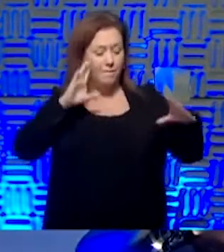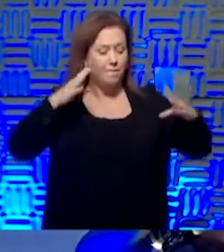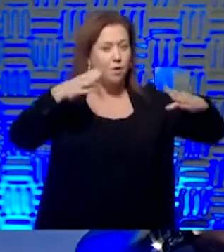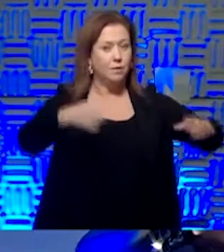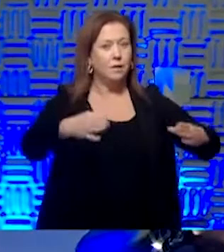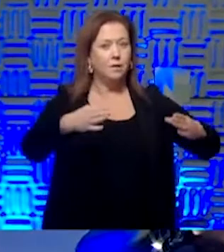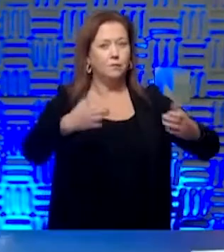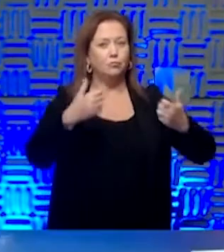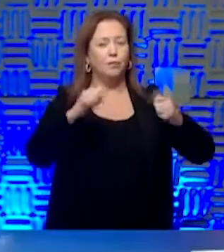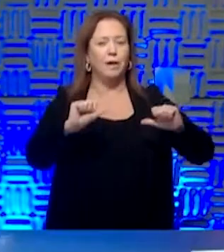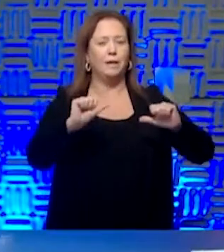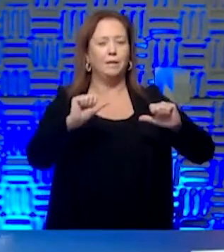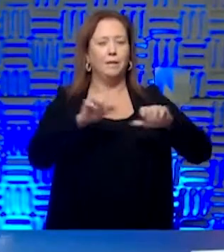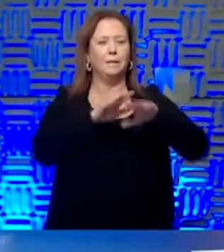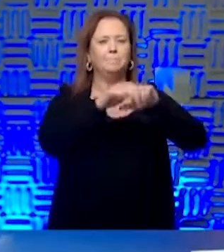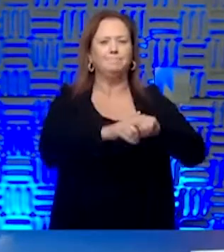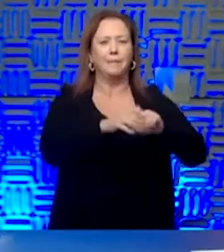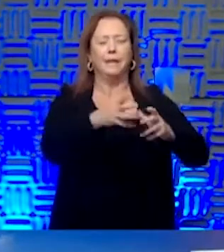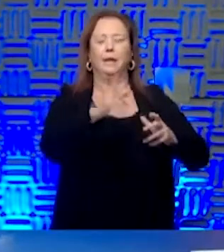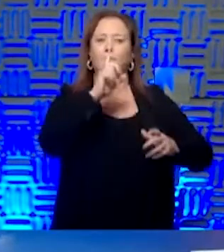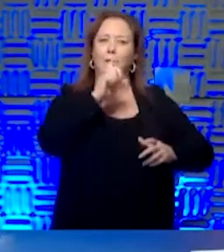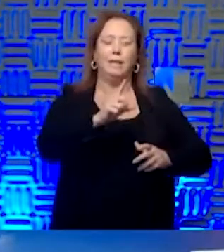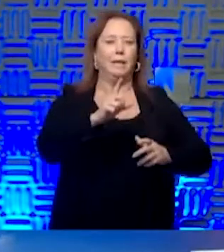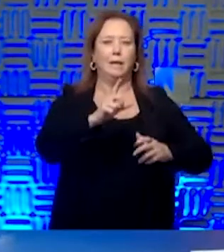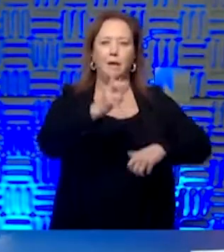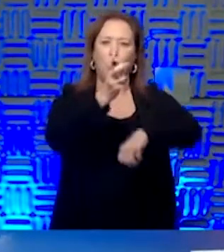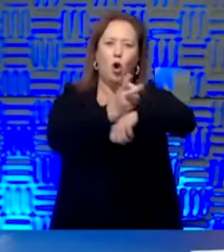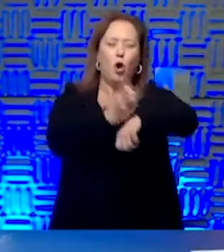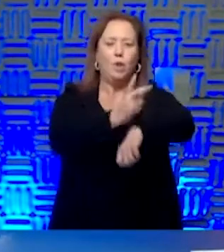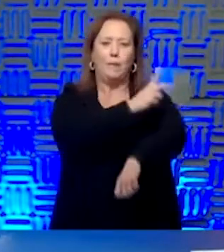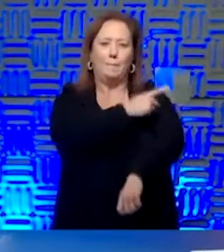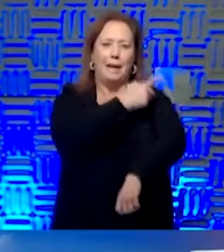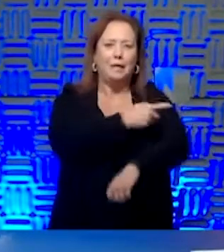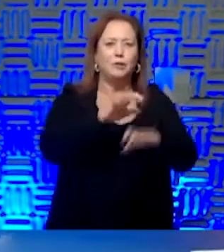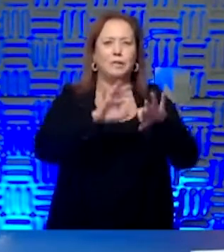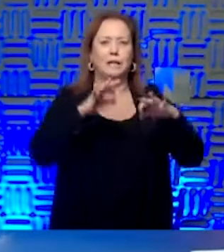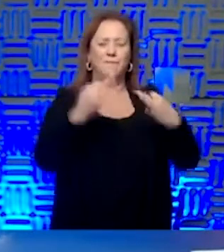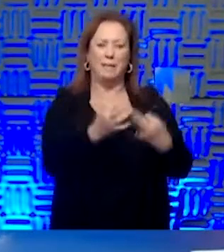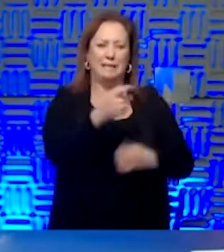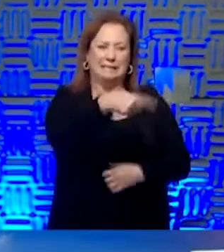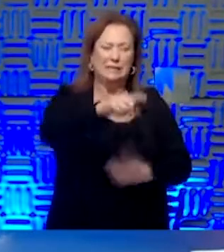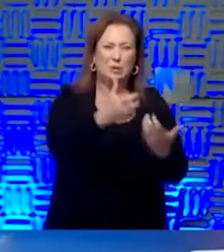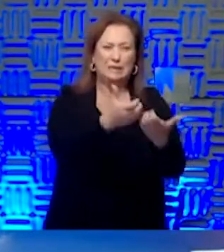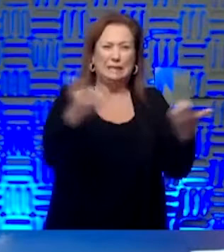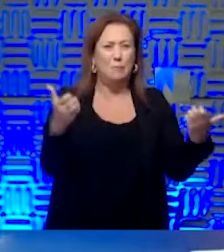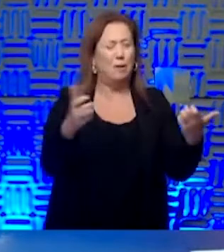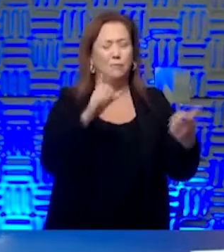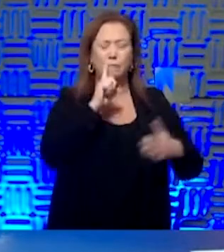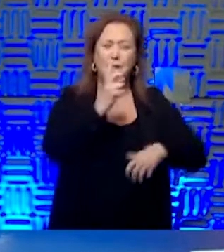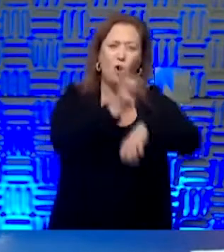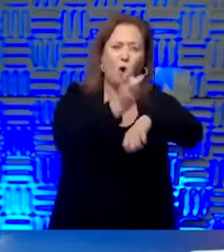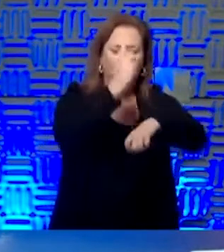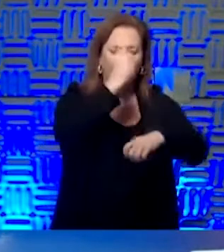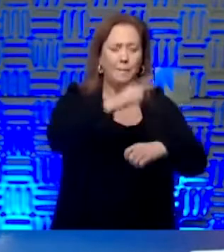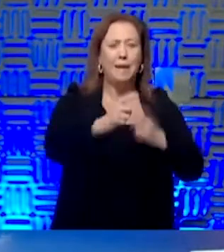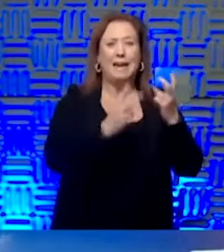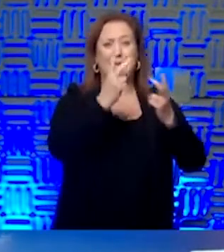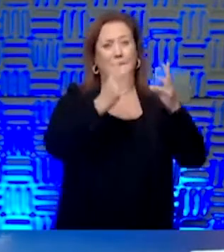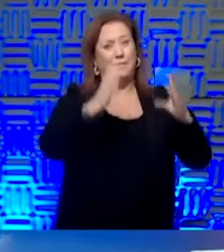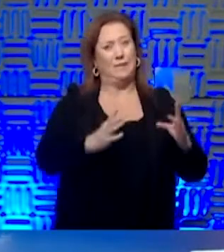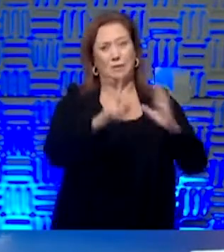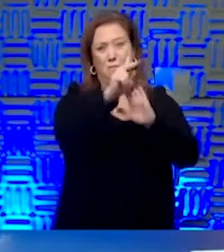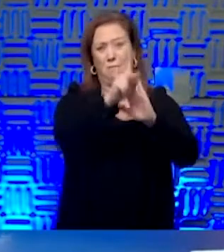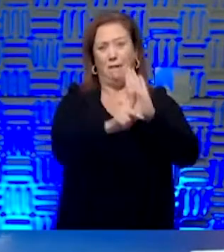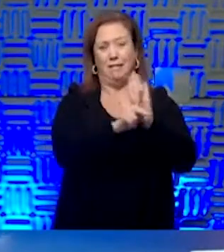to overcome how hard it is on the patients and families to be separated in this time. You know, the visitor policies